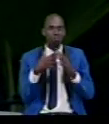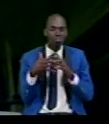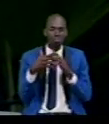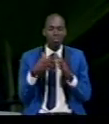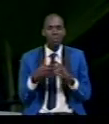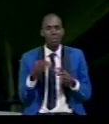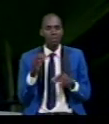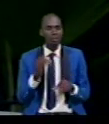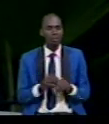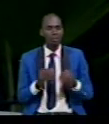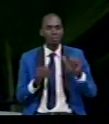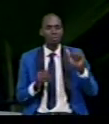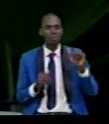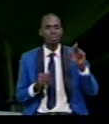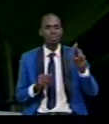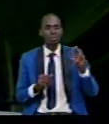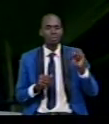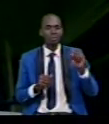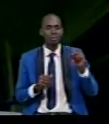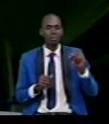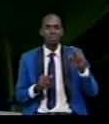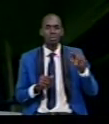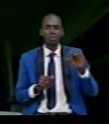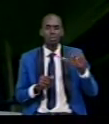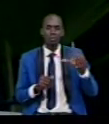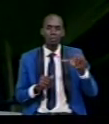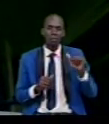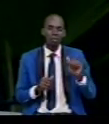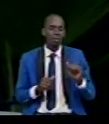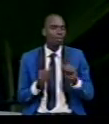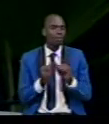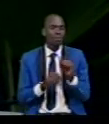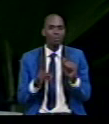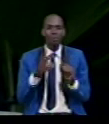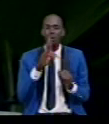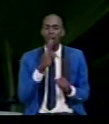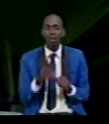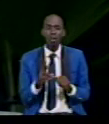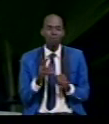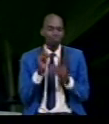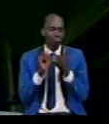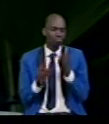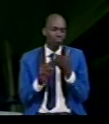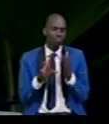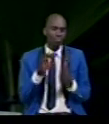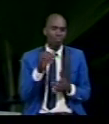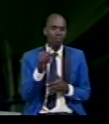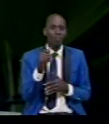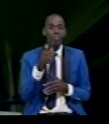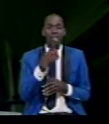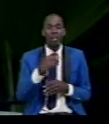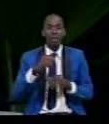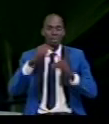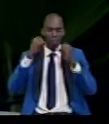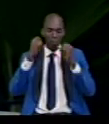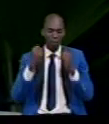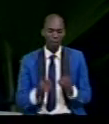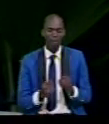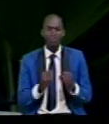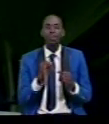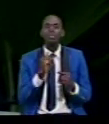in America, wherever you are, check yourself. The power already has struck